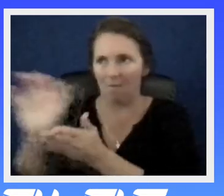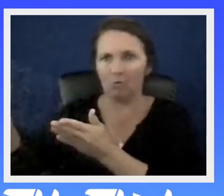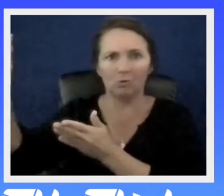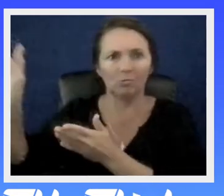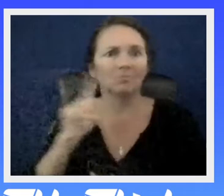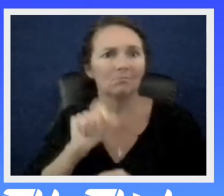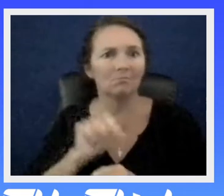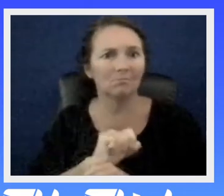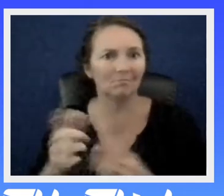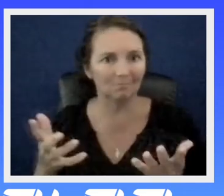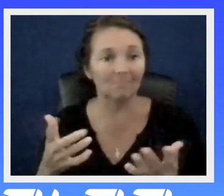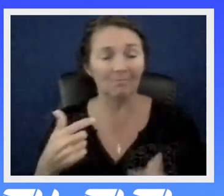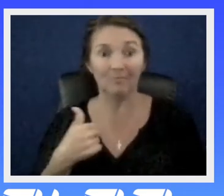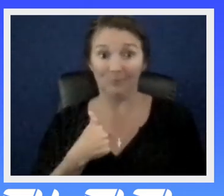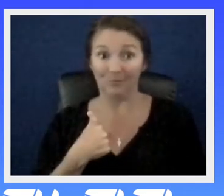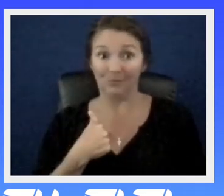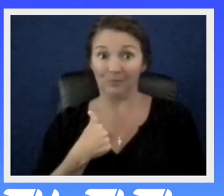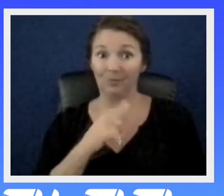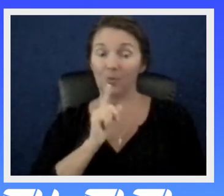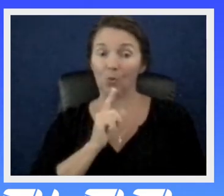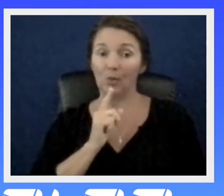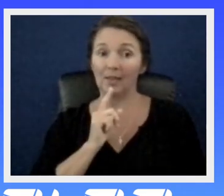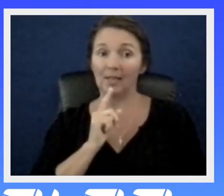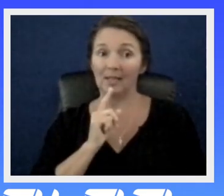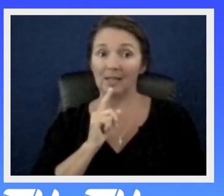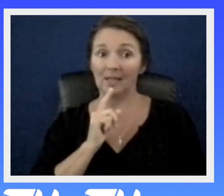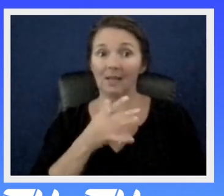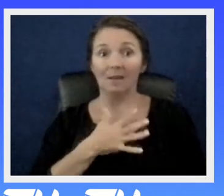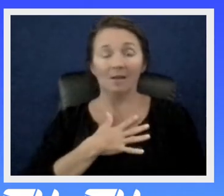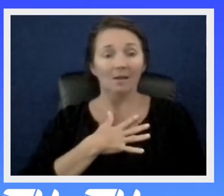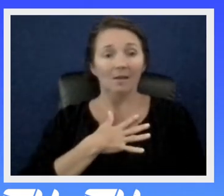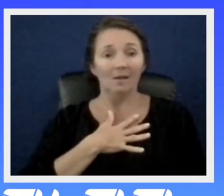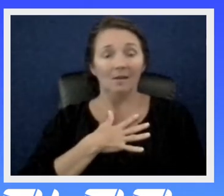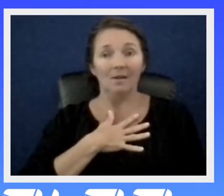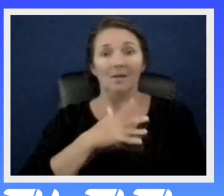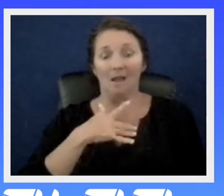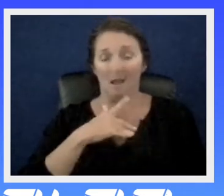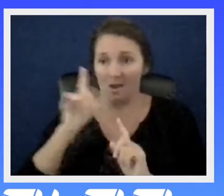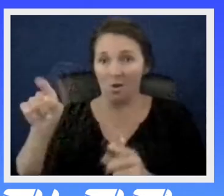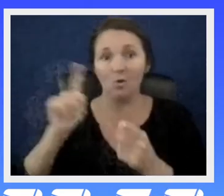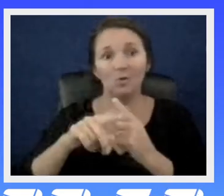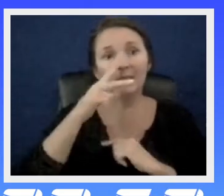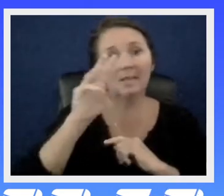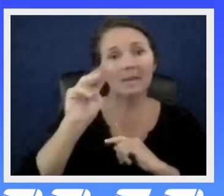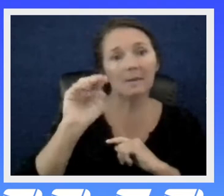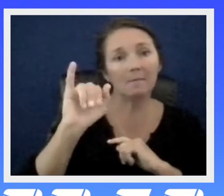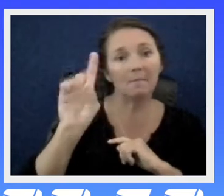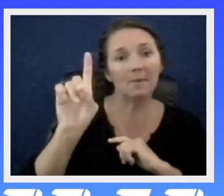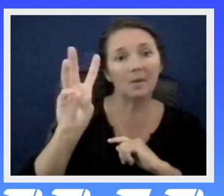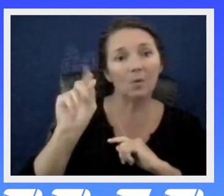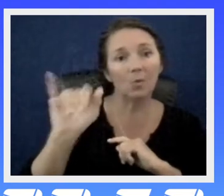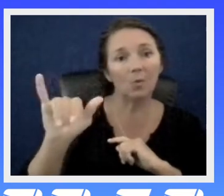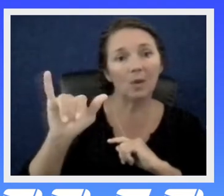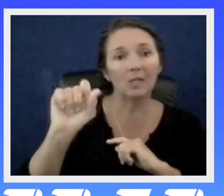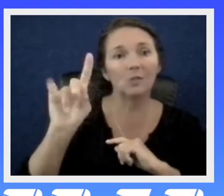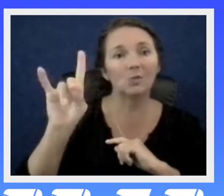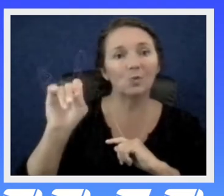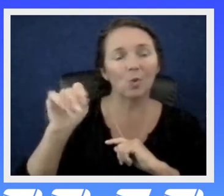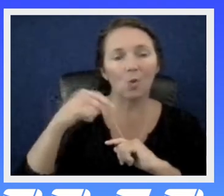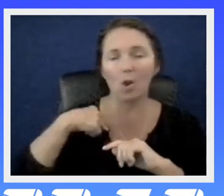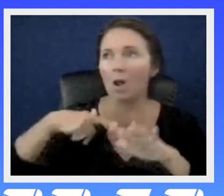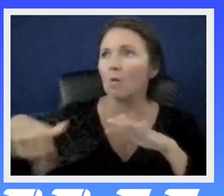been really moved to get to visit Midway Studios, to spend time walking around a space that